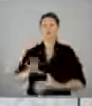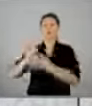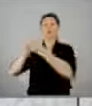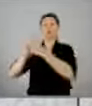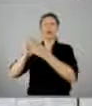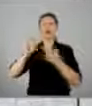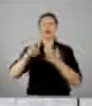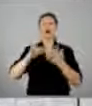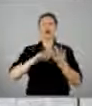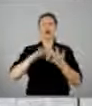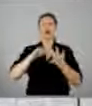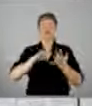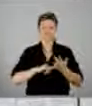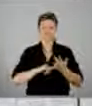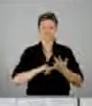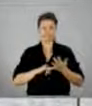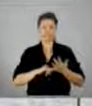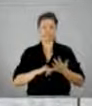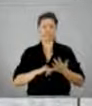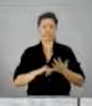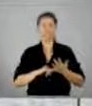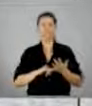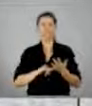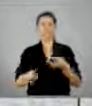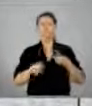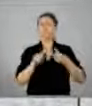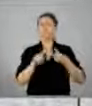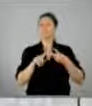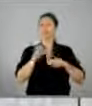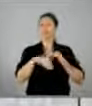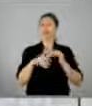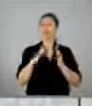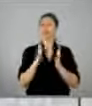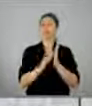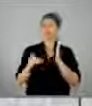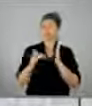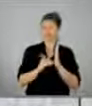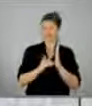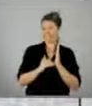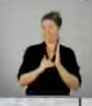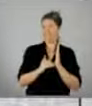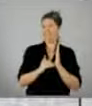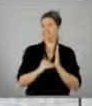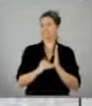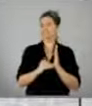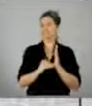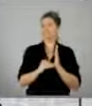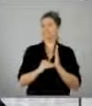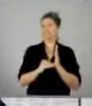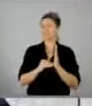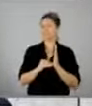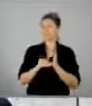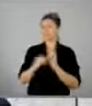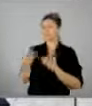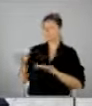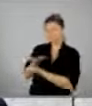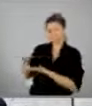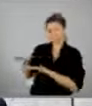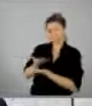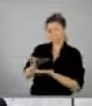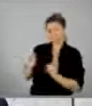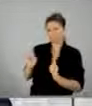what Australia did is in New Zealand's interests as well as its own? Well, my job is Australia's